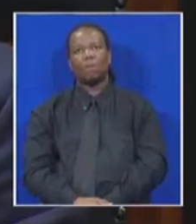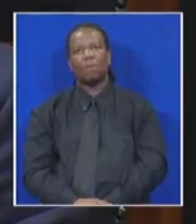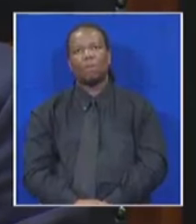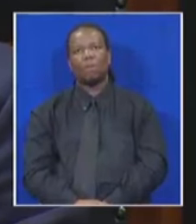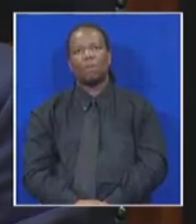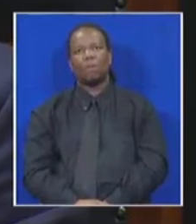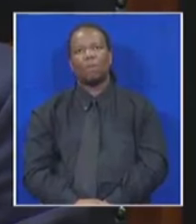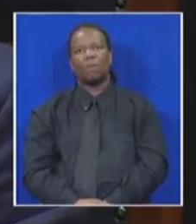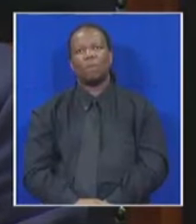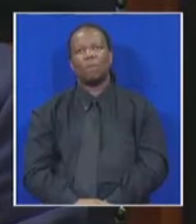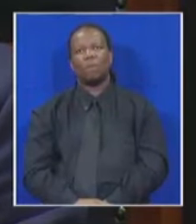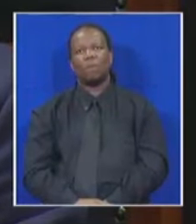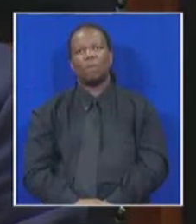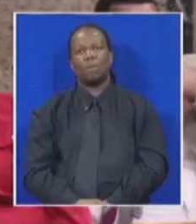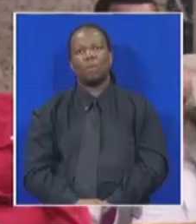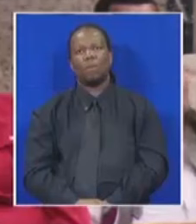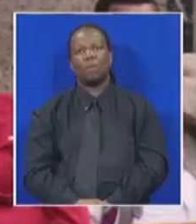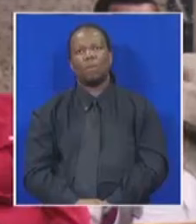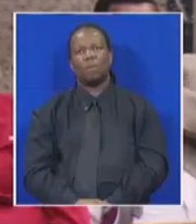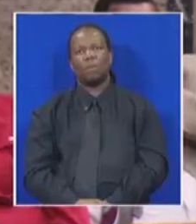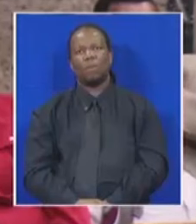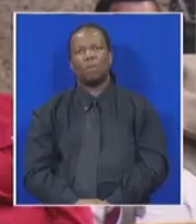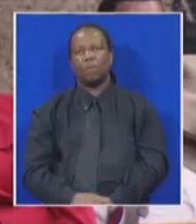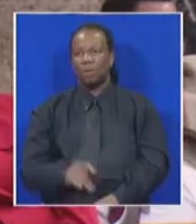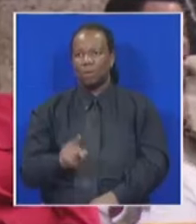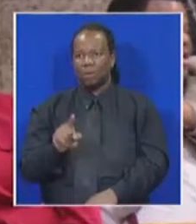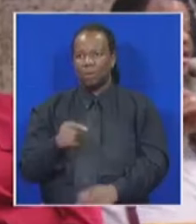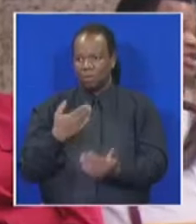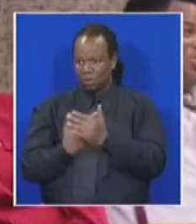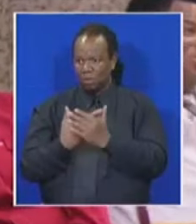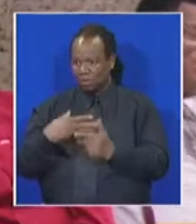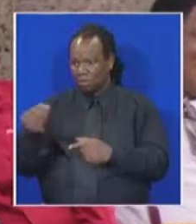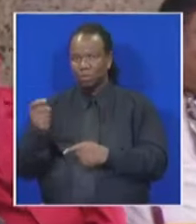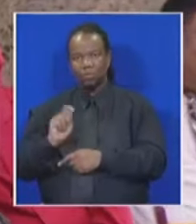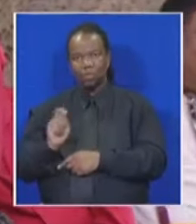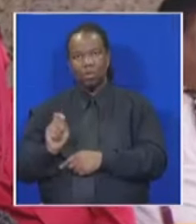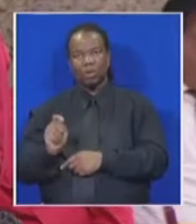This is not People are allowed to go to the loo, are we not?